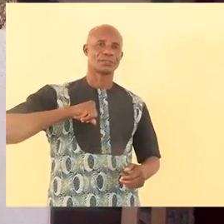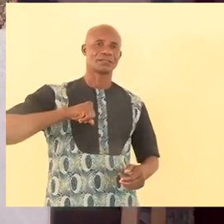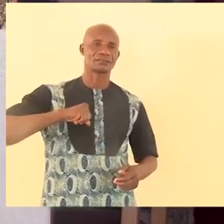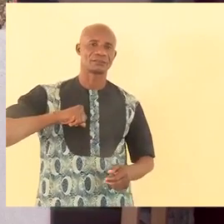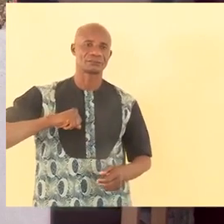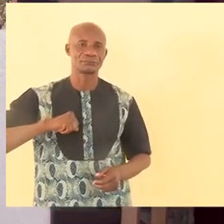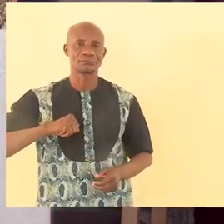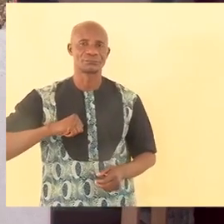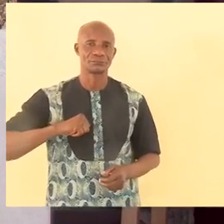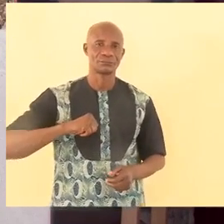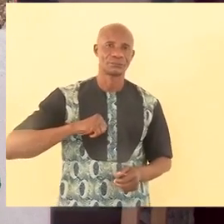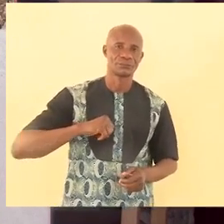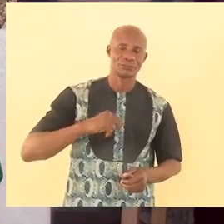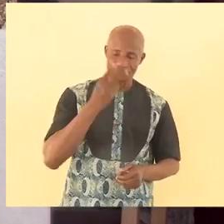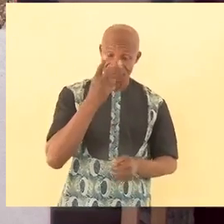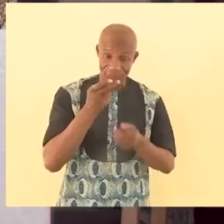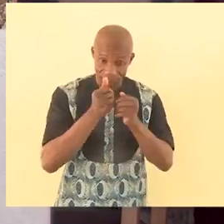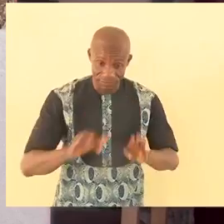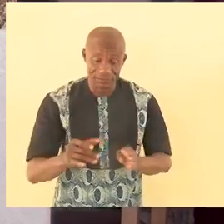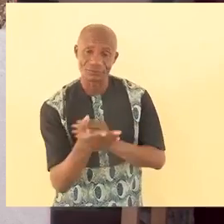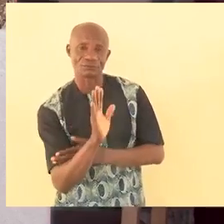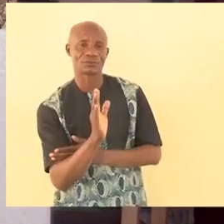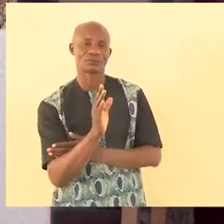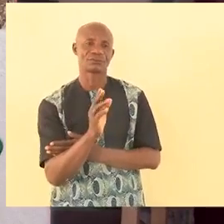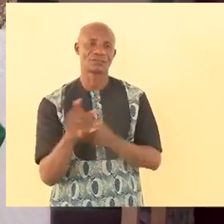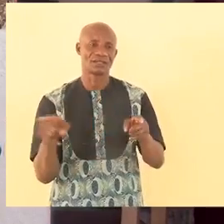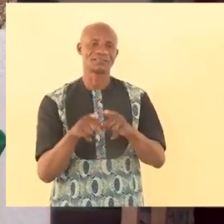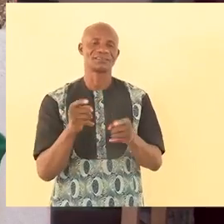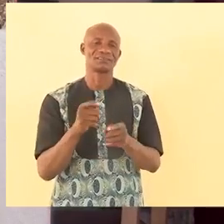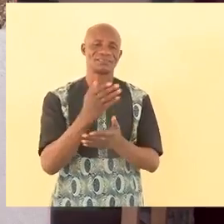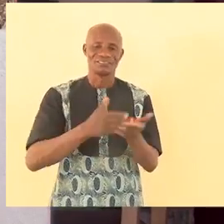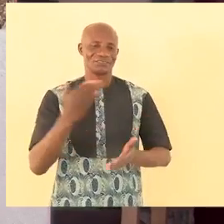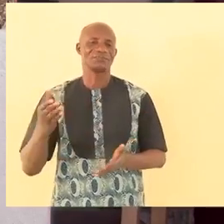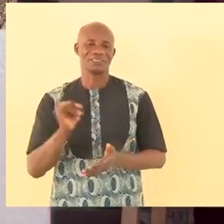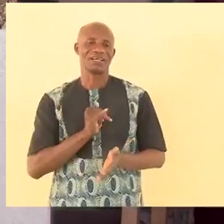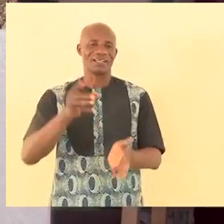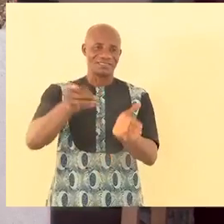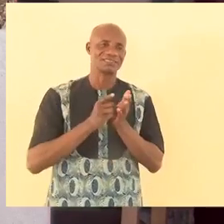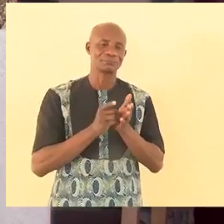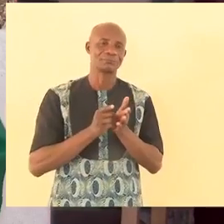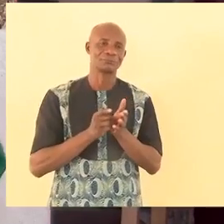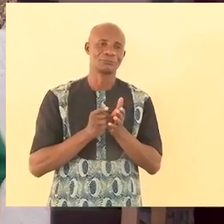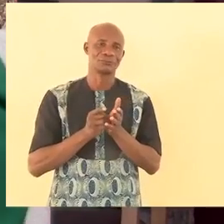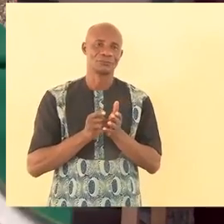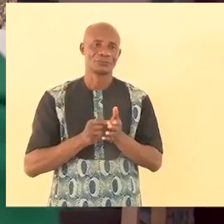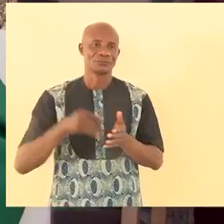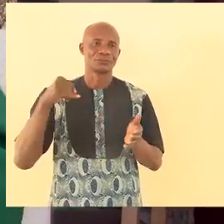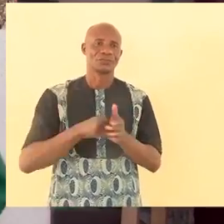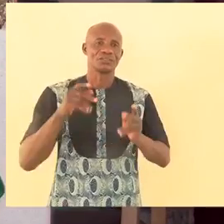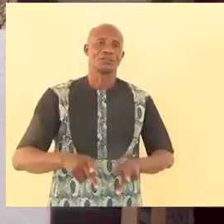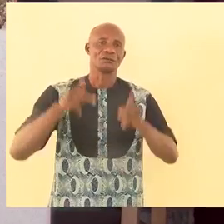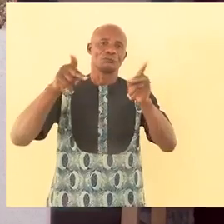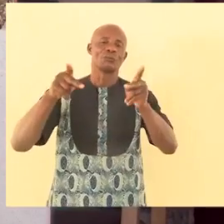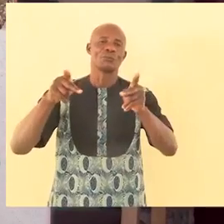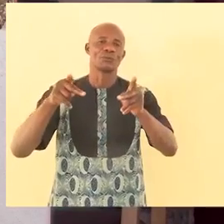Pride receives the blessings of God as something earned and deserved. It inflames